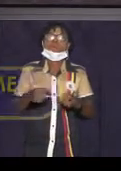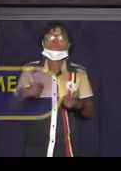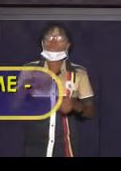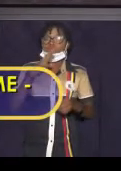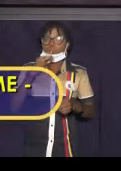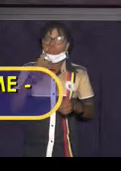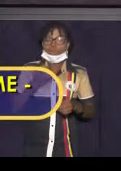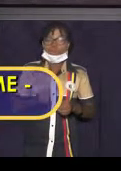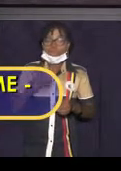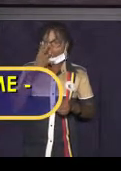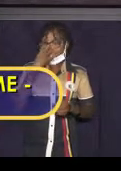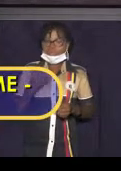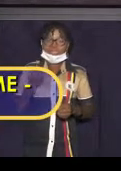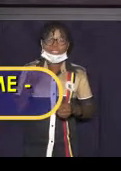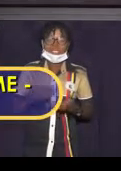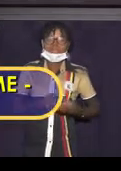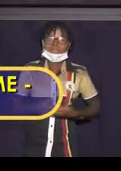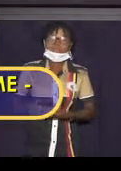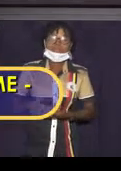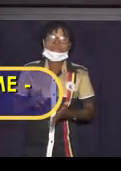baby fell asleep.